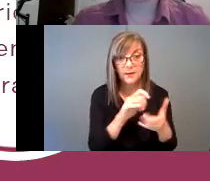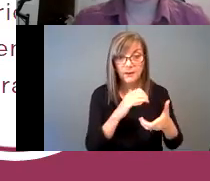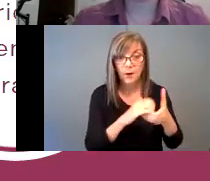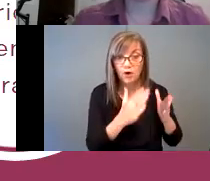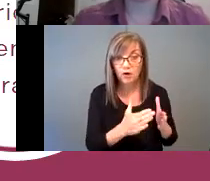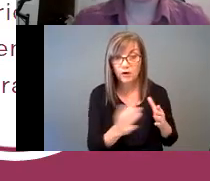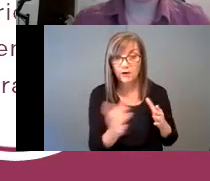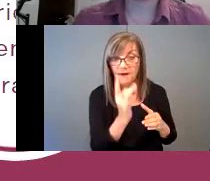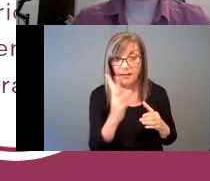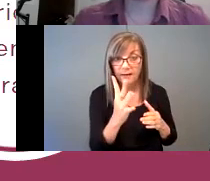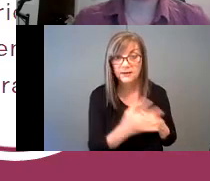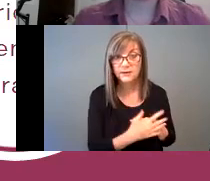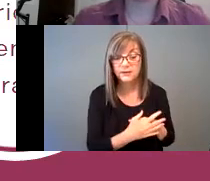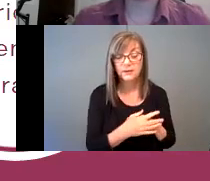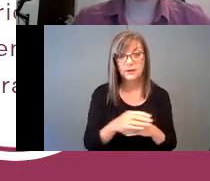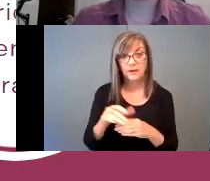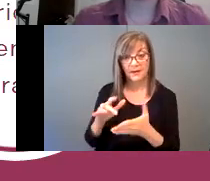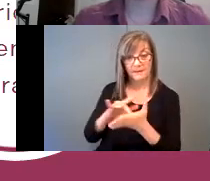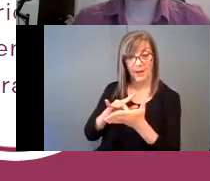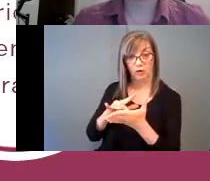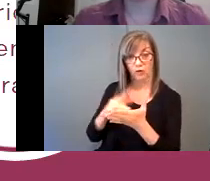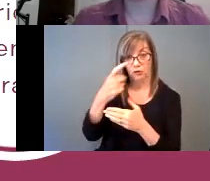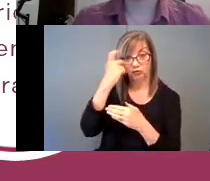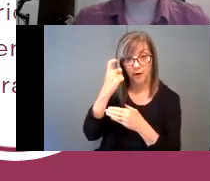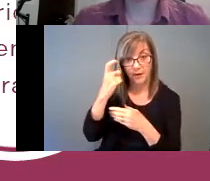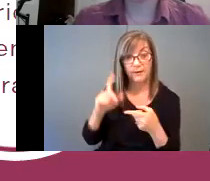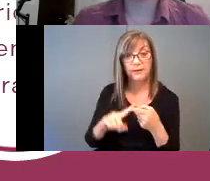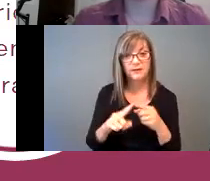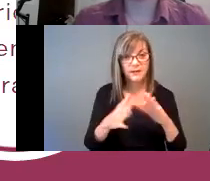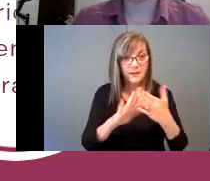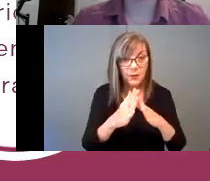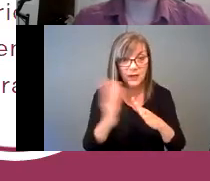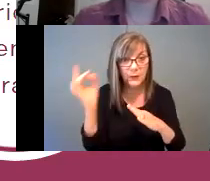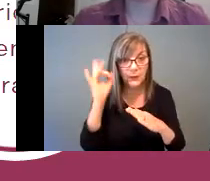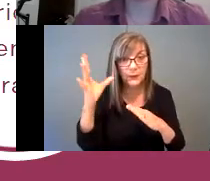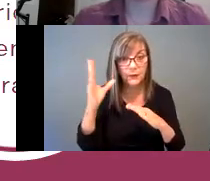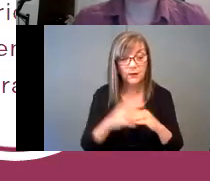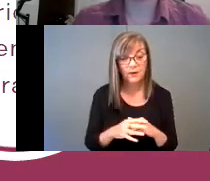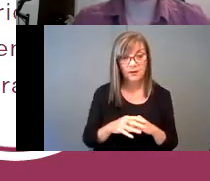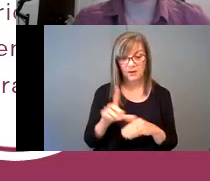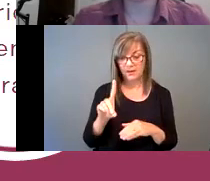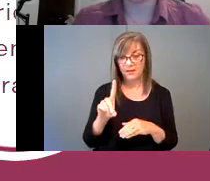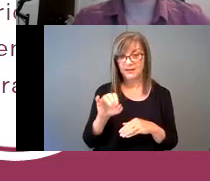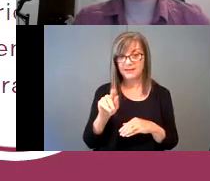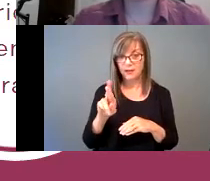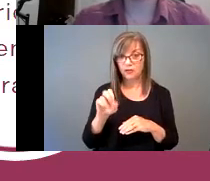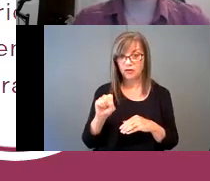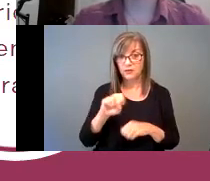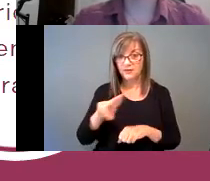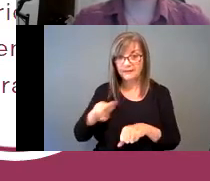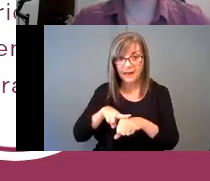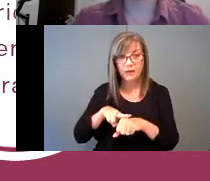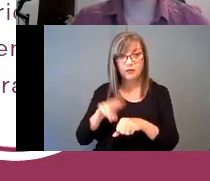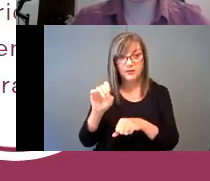medical trauma, community violence, disasters, whether those are natural disasters or they're human caused,